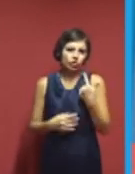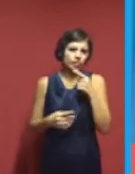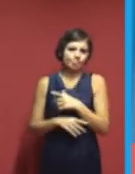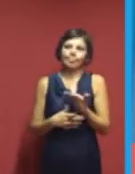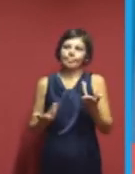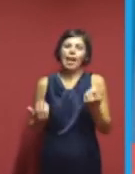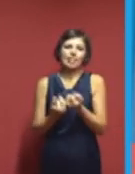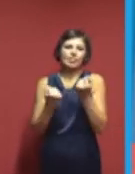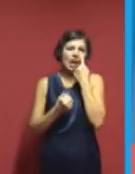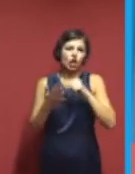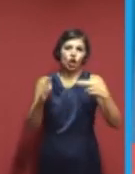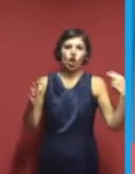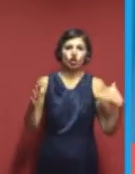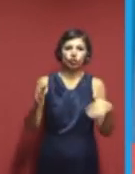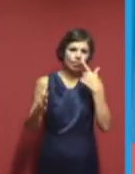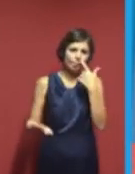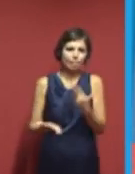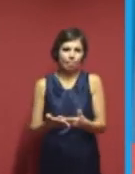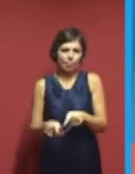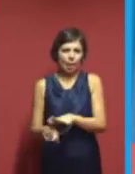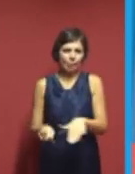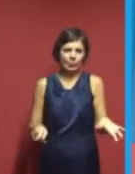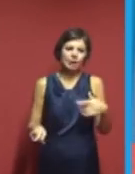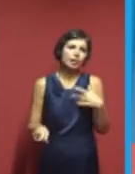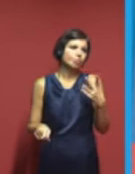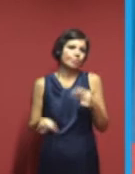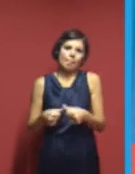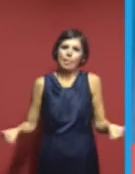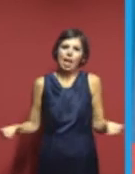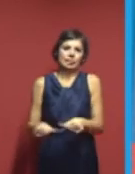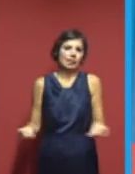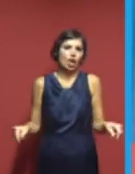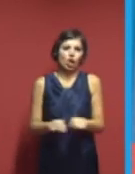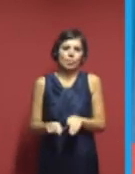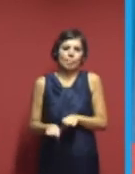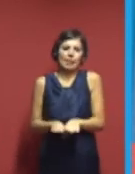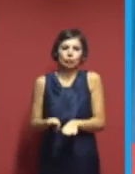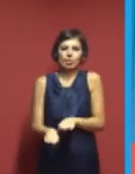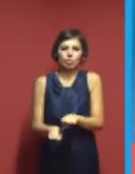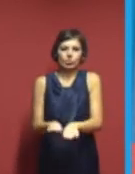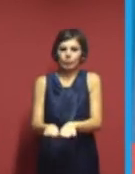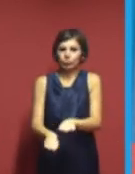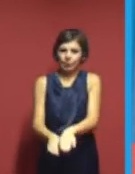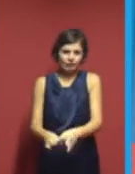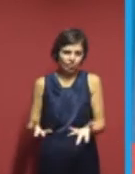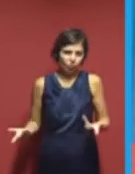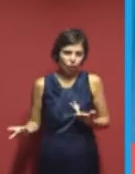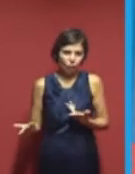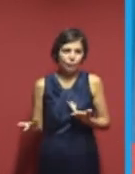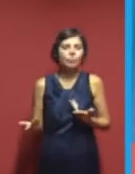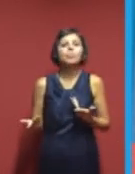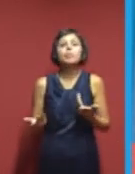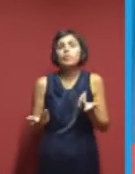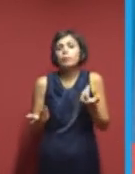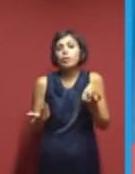step-by-step, like this spice rack. It's, you know, spice racks are great, but it's not exactly the type of high-tech tool that kids might use